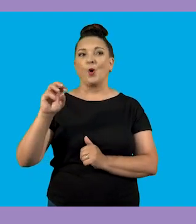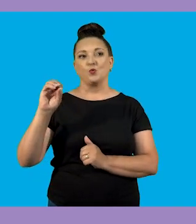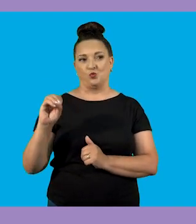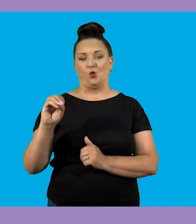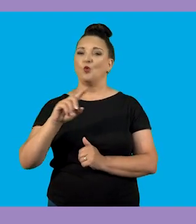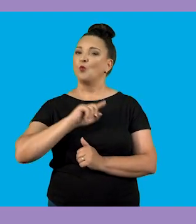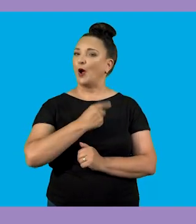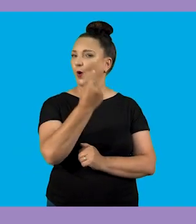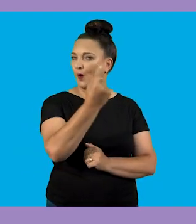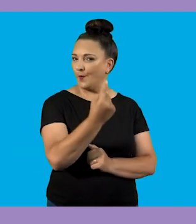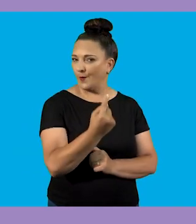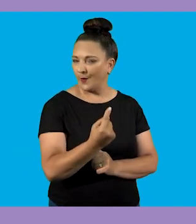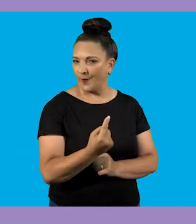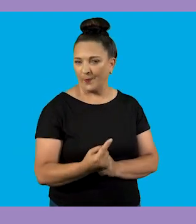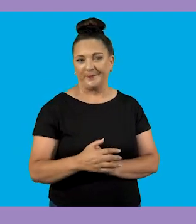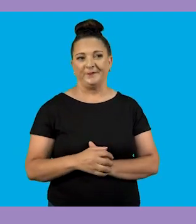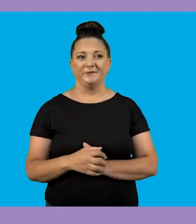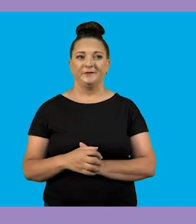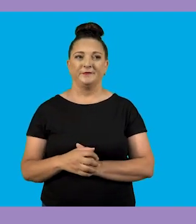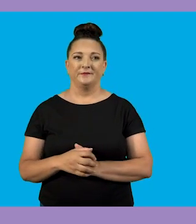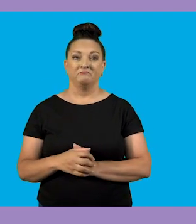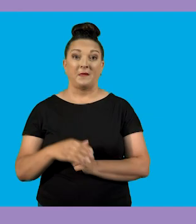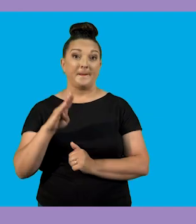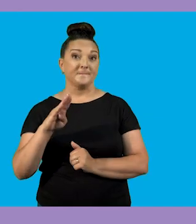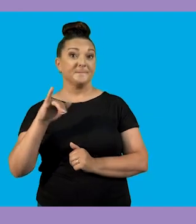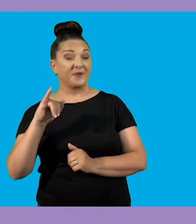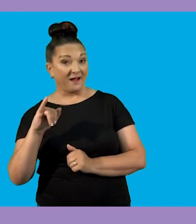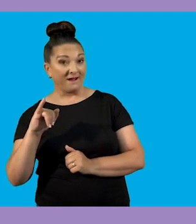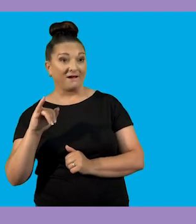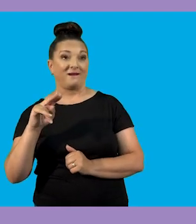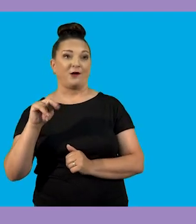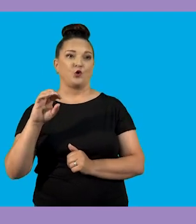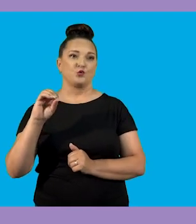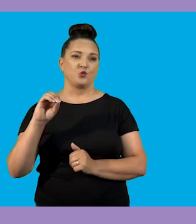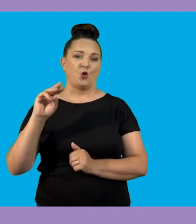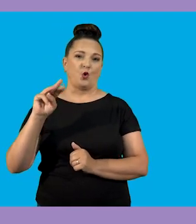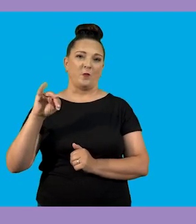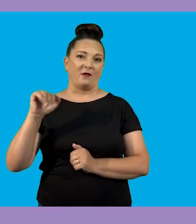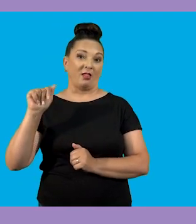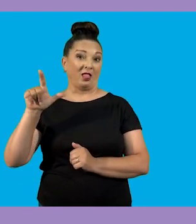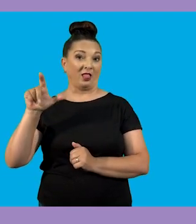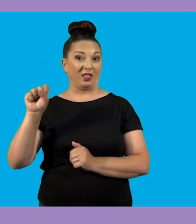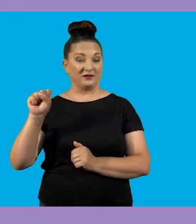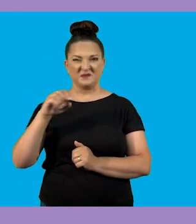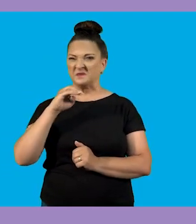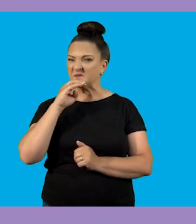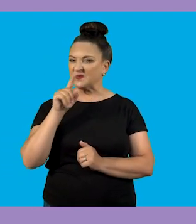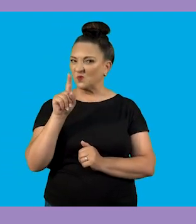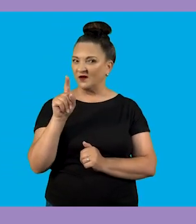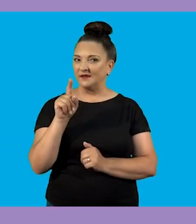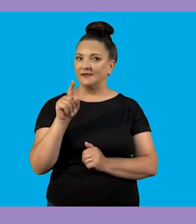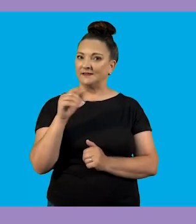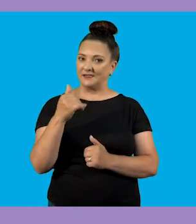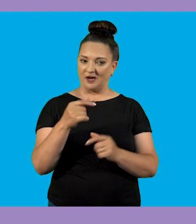of monomials, only one term. What about binomials? Now, a binomial is an